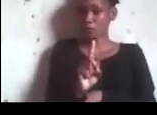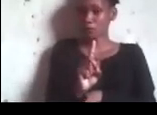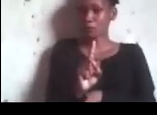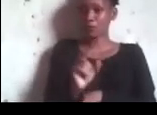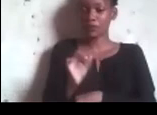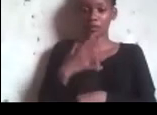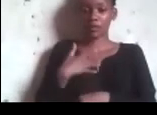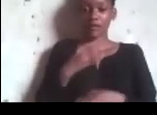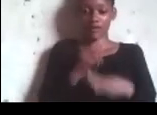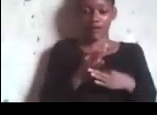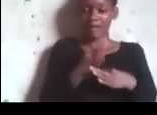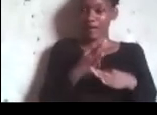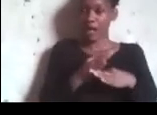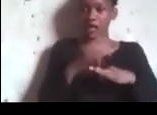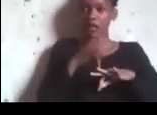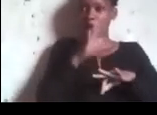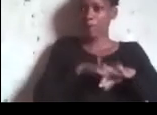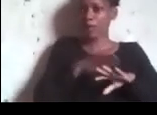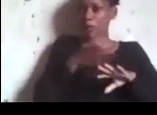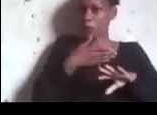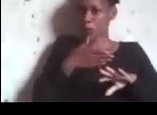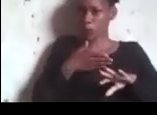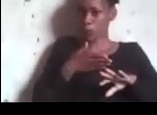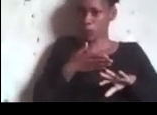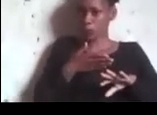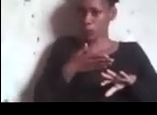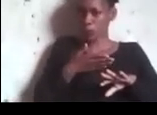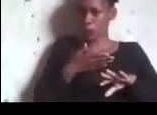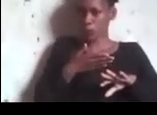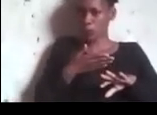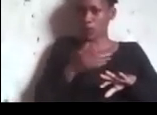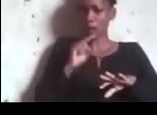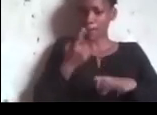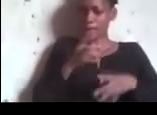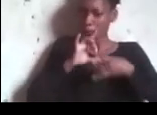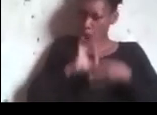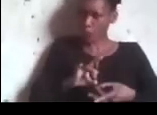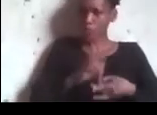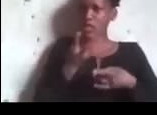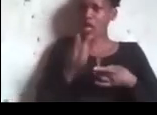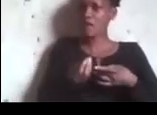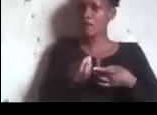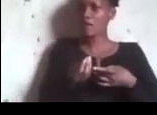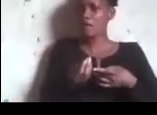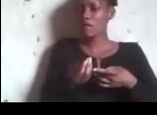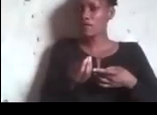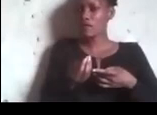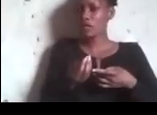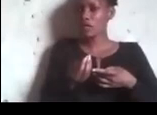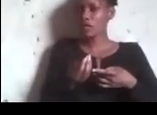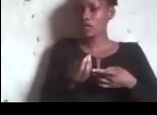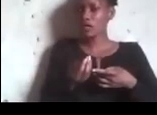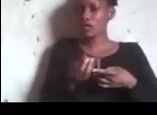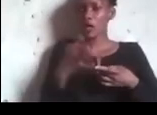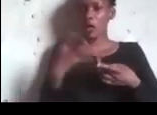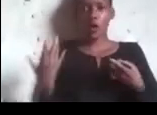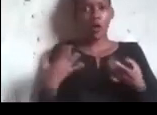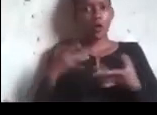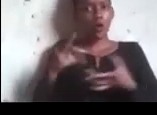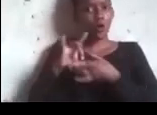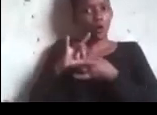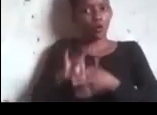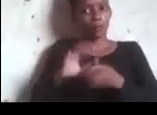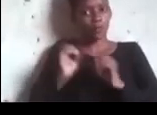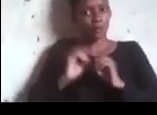father can, a committed unmarried father can acquire parental rights